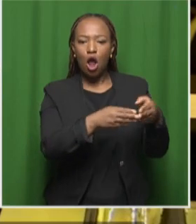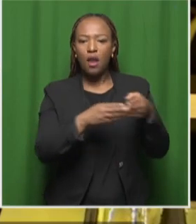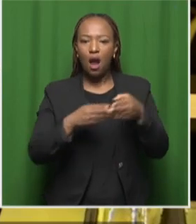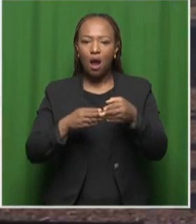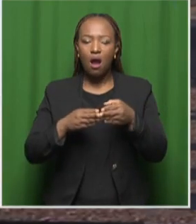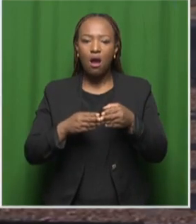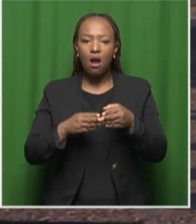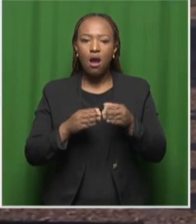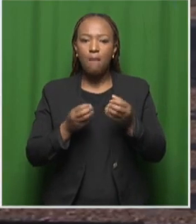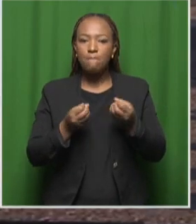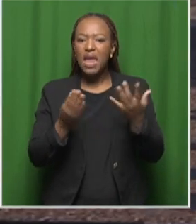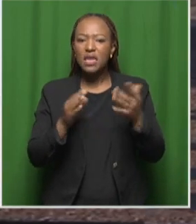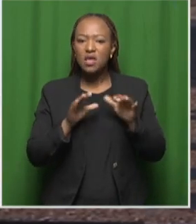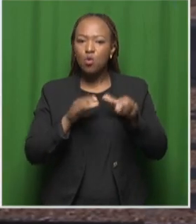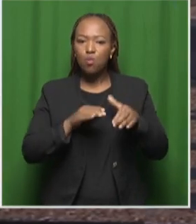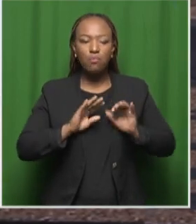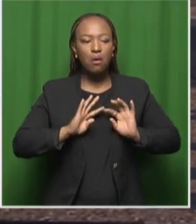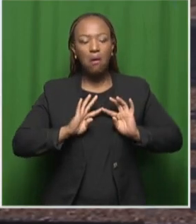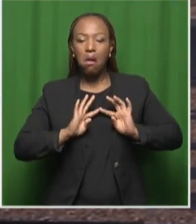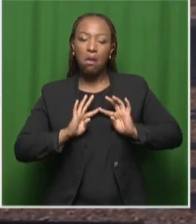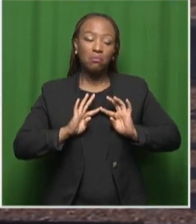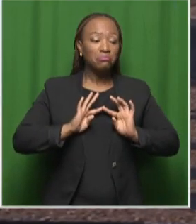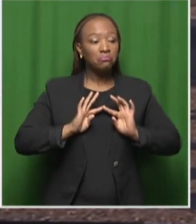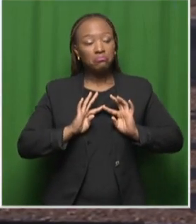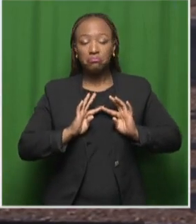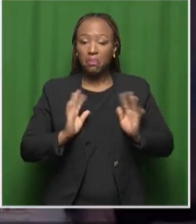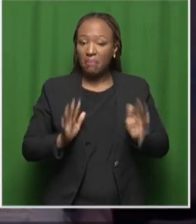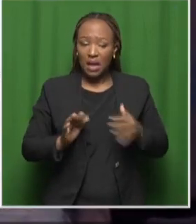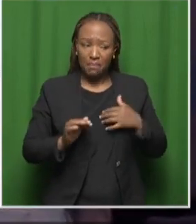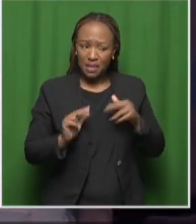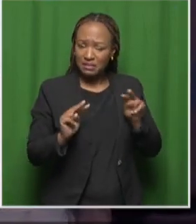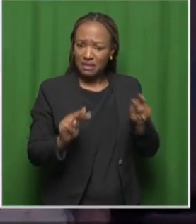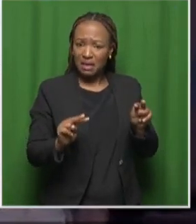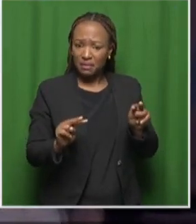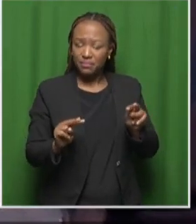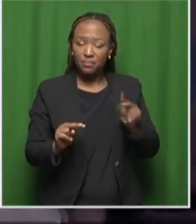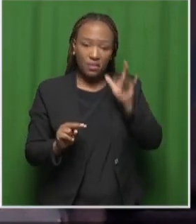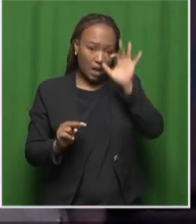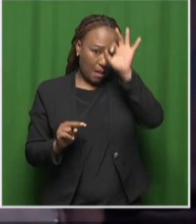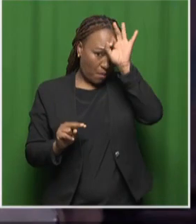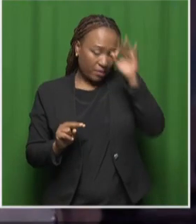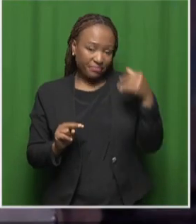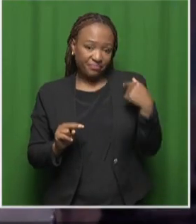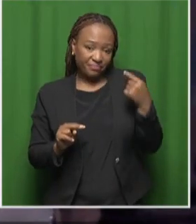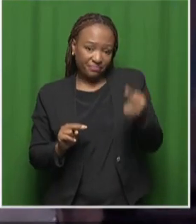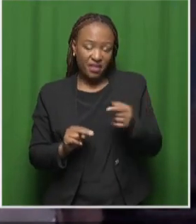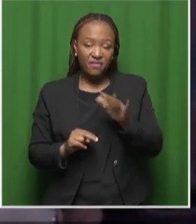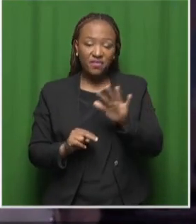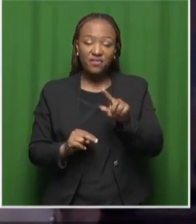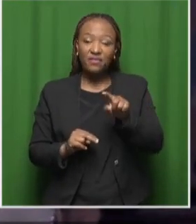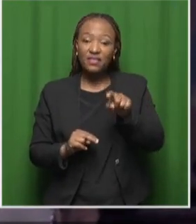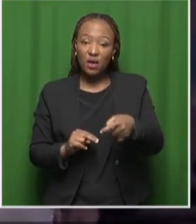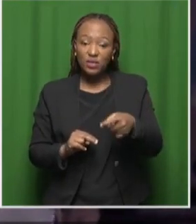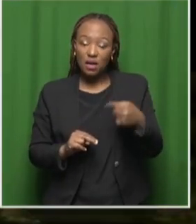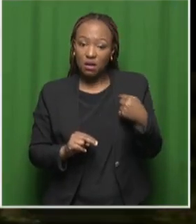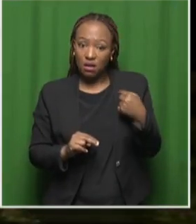in bunches of them. Police arrested more than 65,000 people in the period of April to